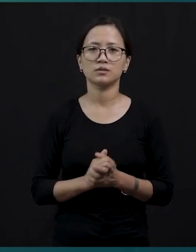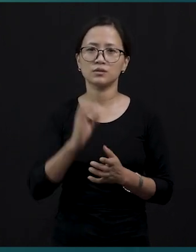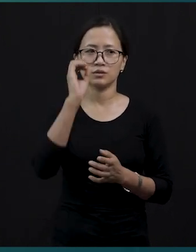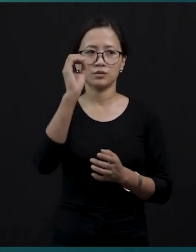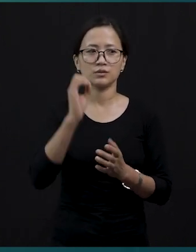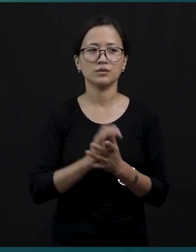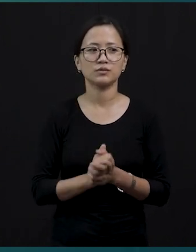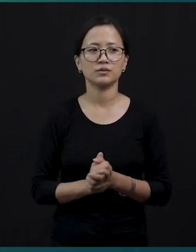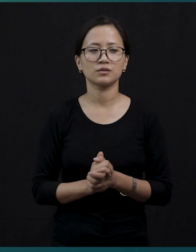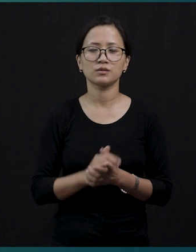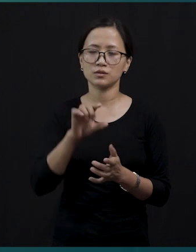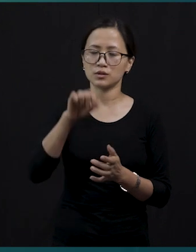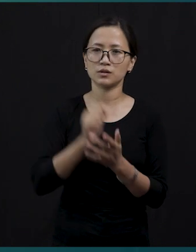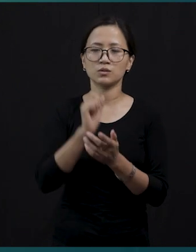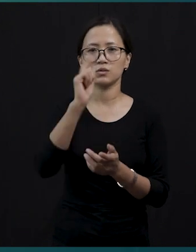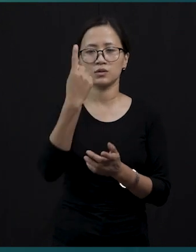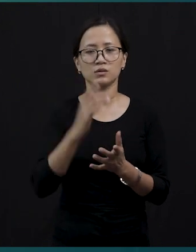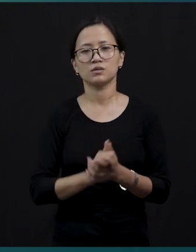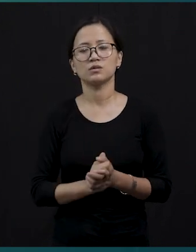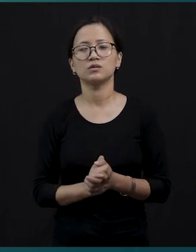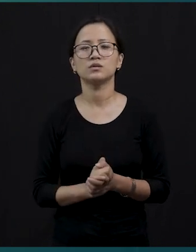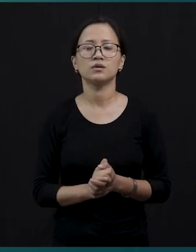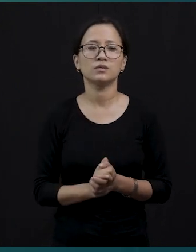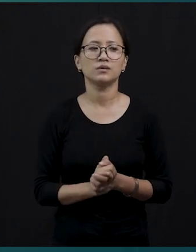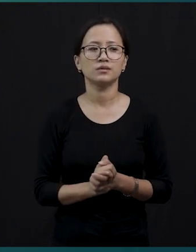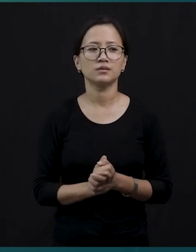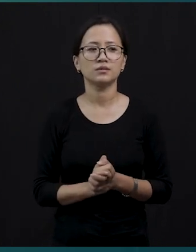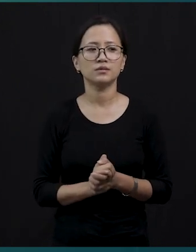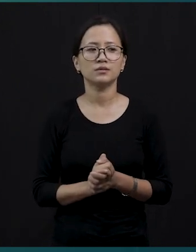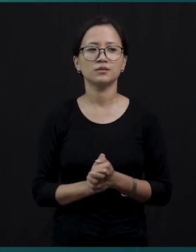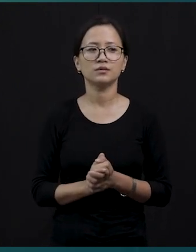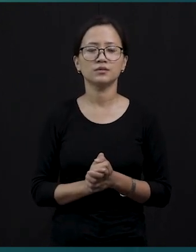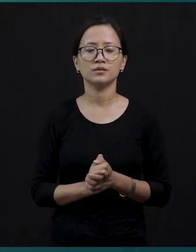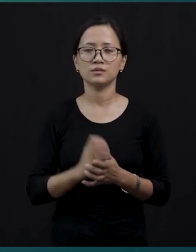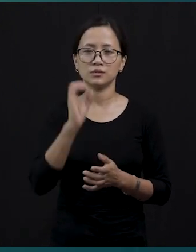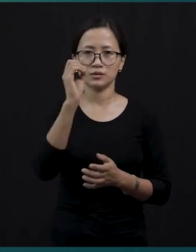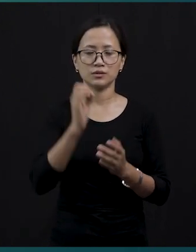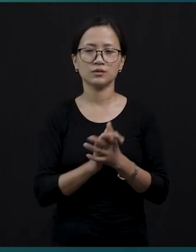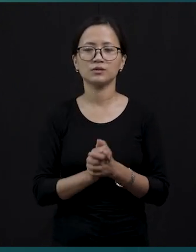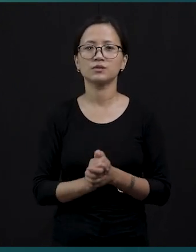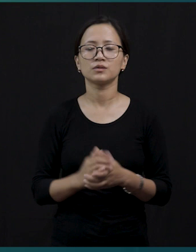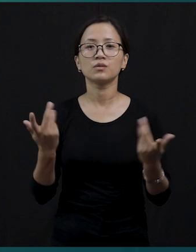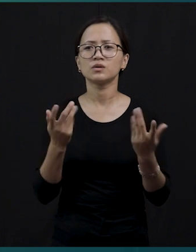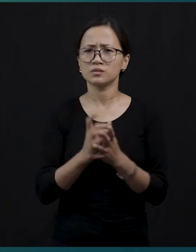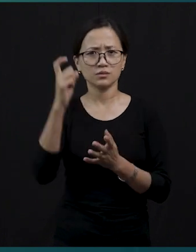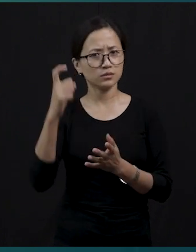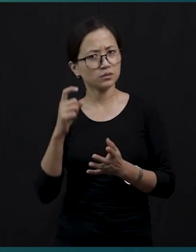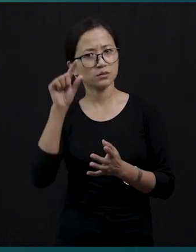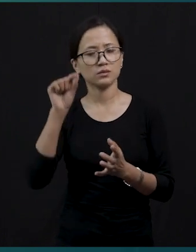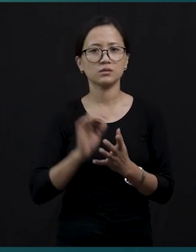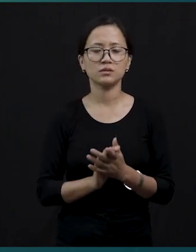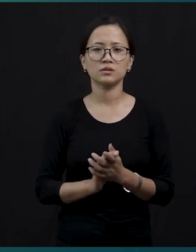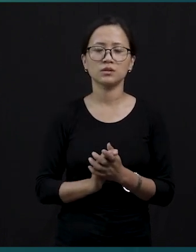remain 0 since you have taken 1 already from there borrow. So it will become 0. So what you need to do